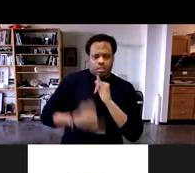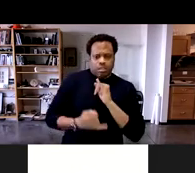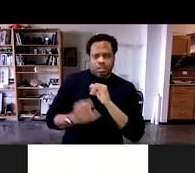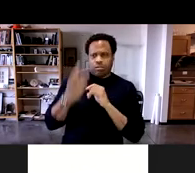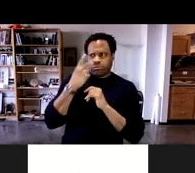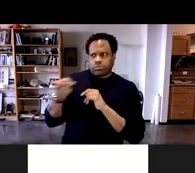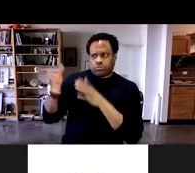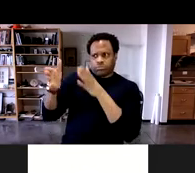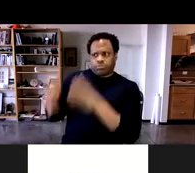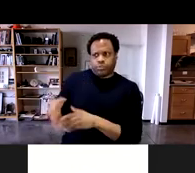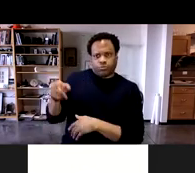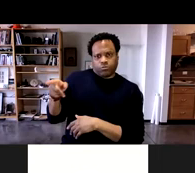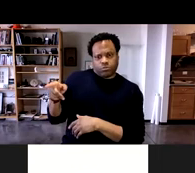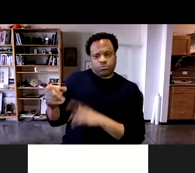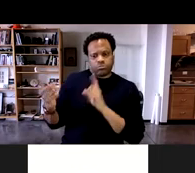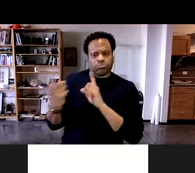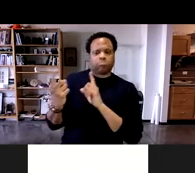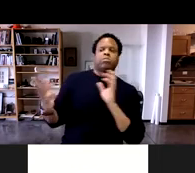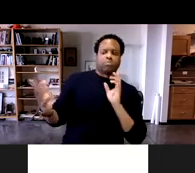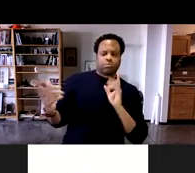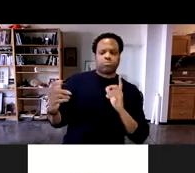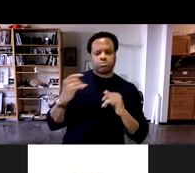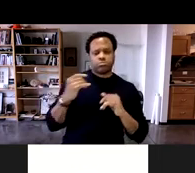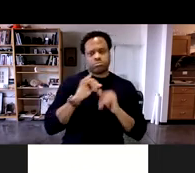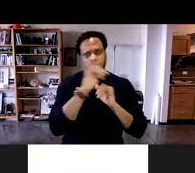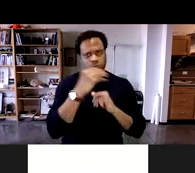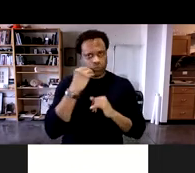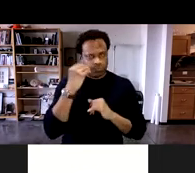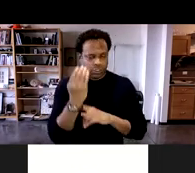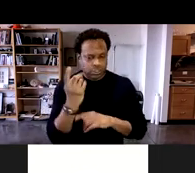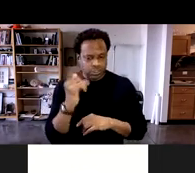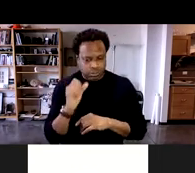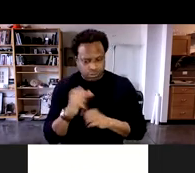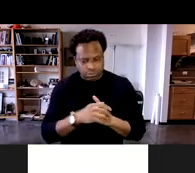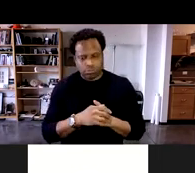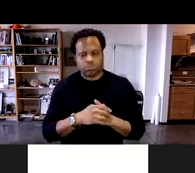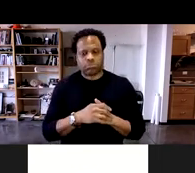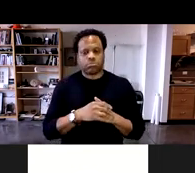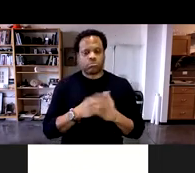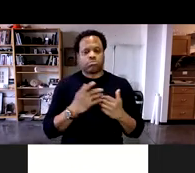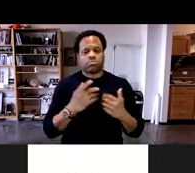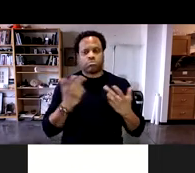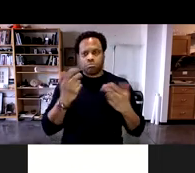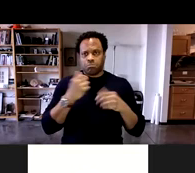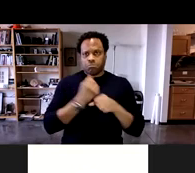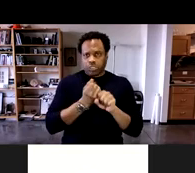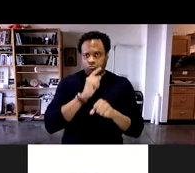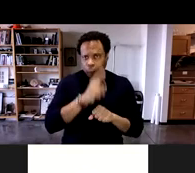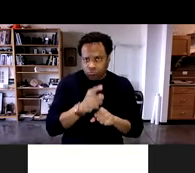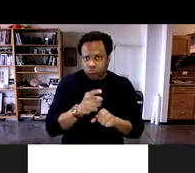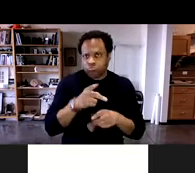14 days from the last day that you saw or were in contact with that person.